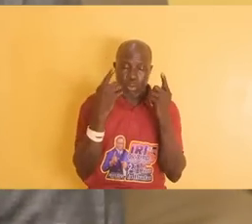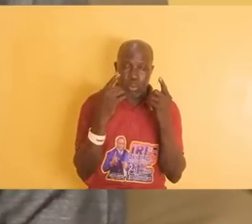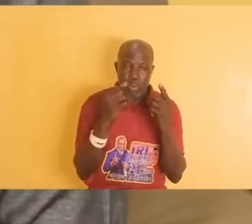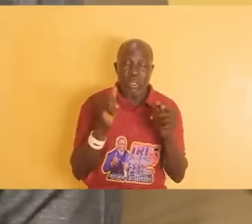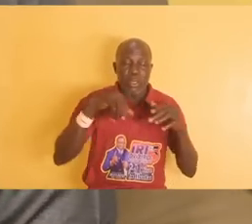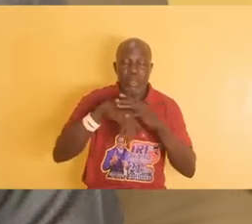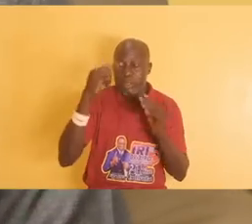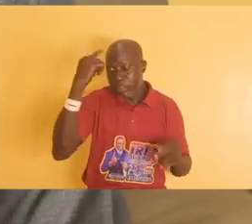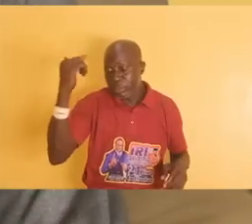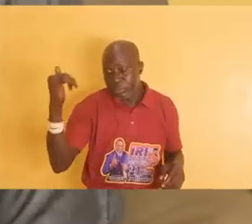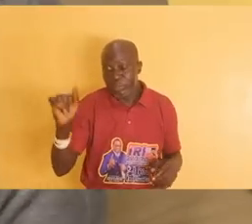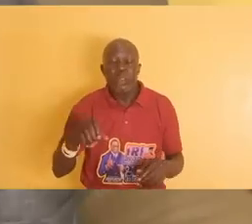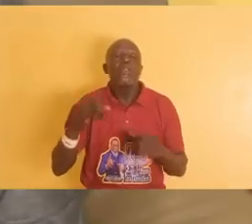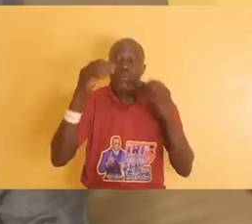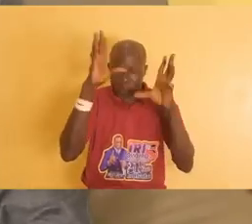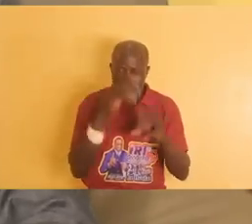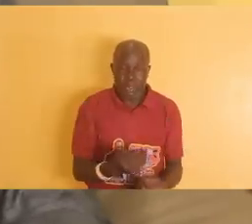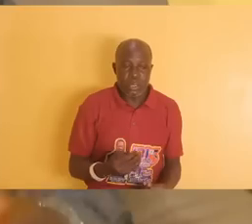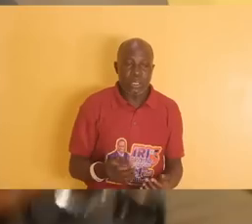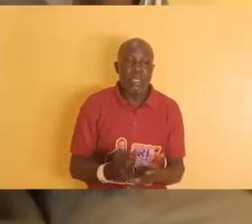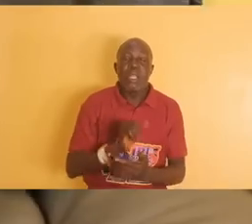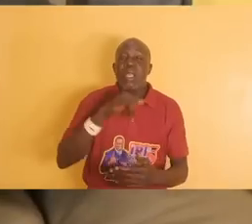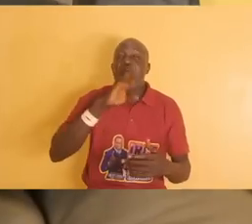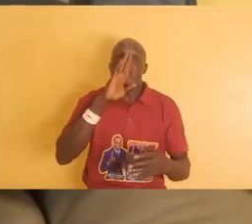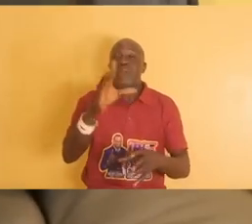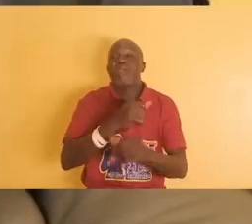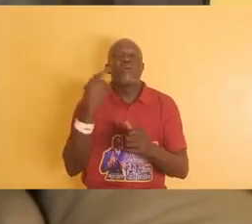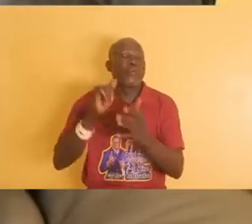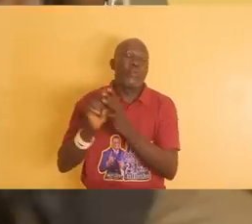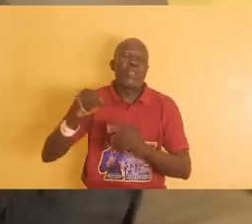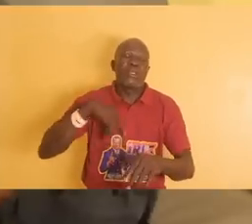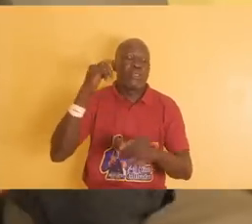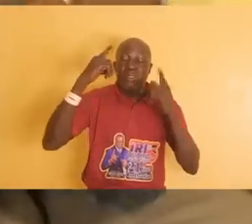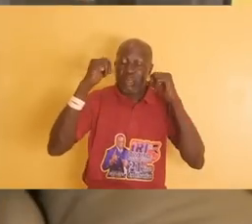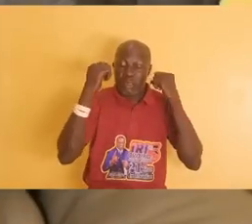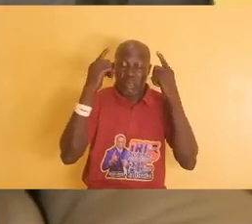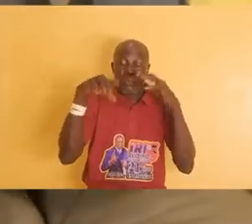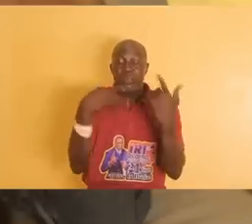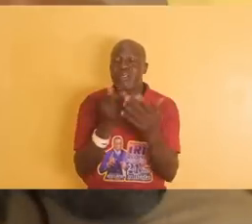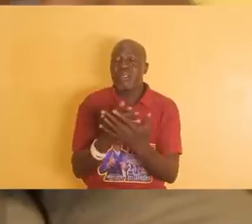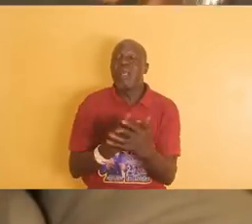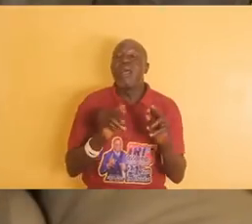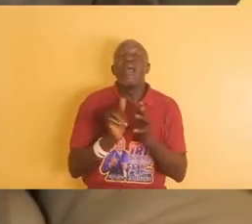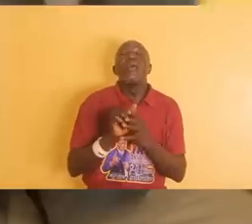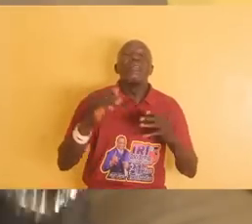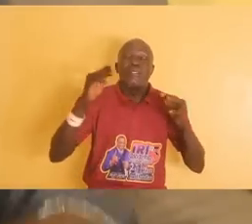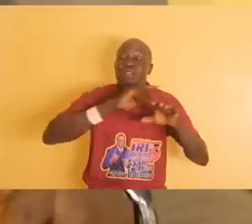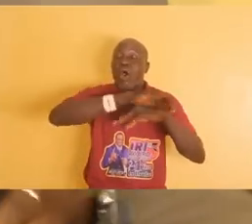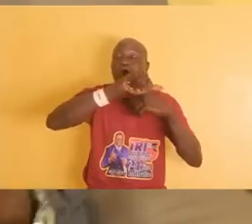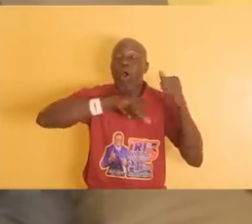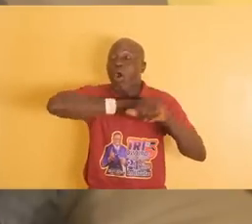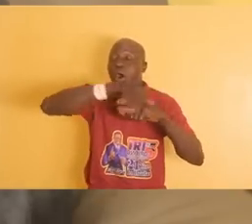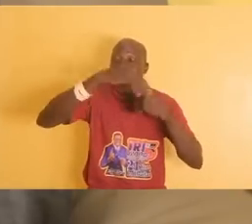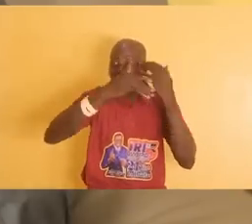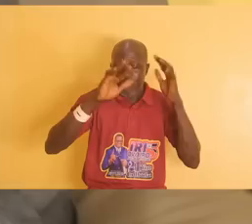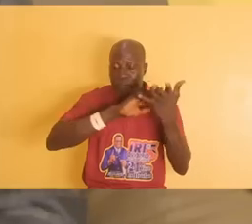woke up in my dream. And behold, from my dream to the real life. The